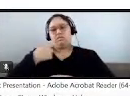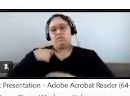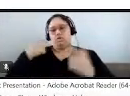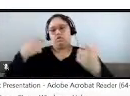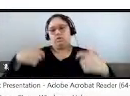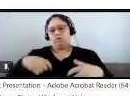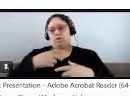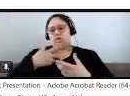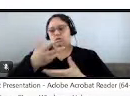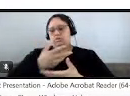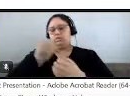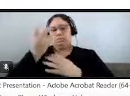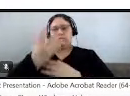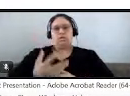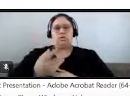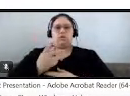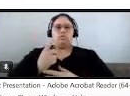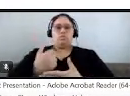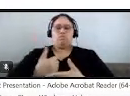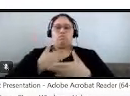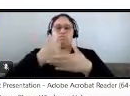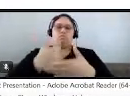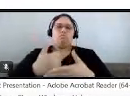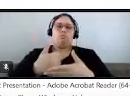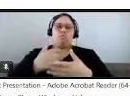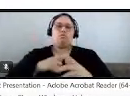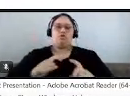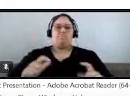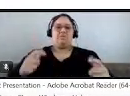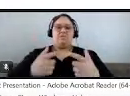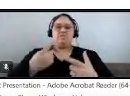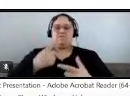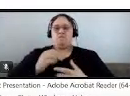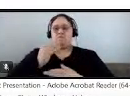and Speaker, to help the committees for